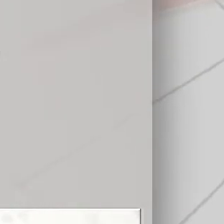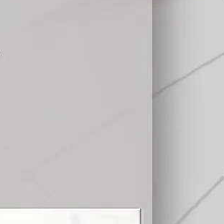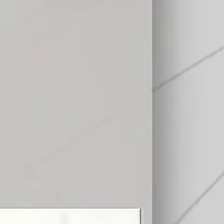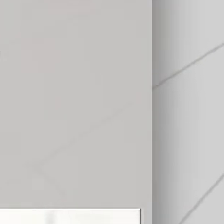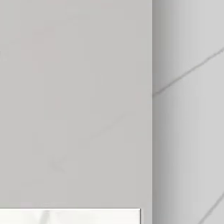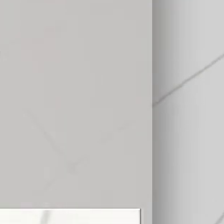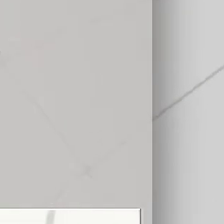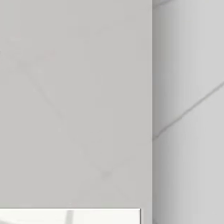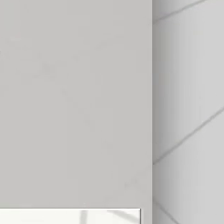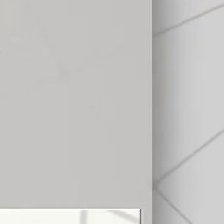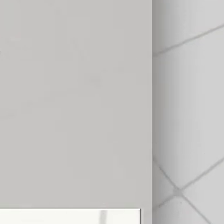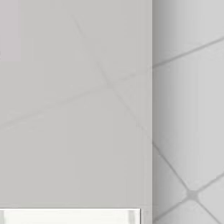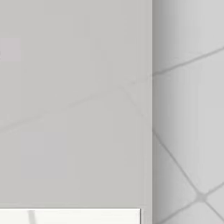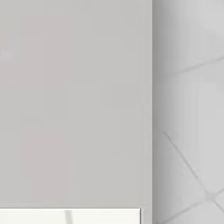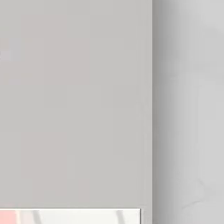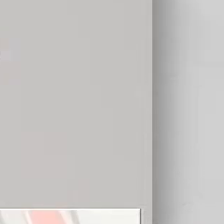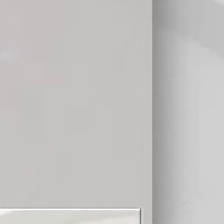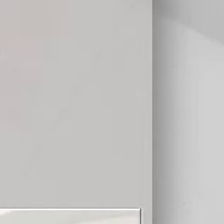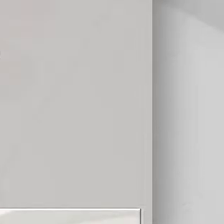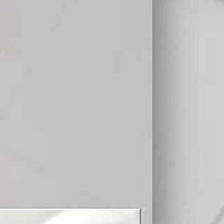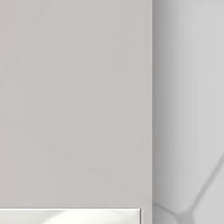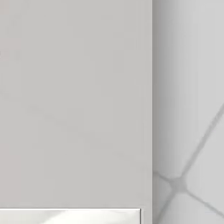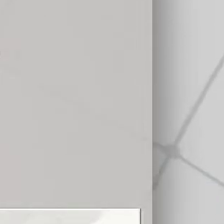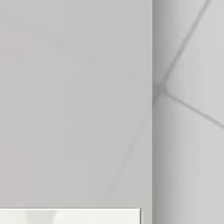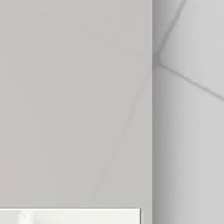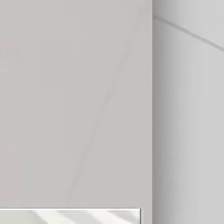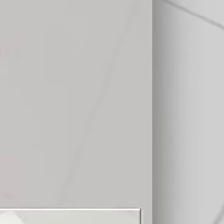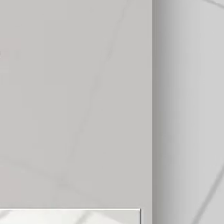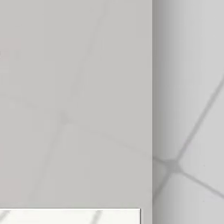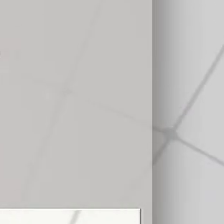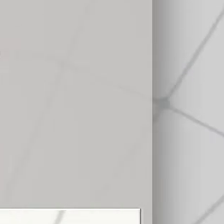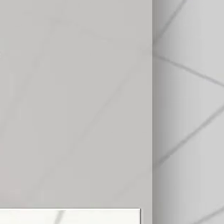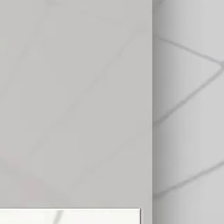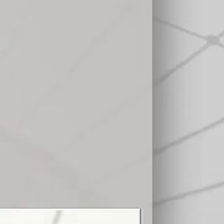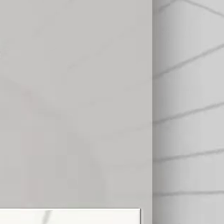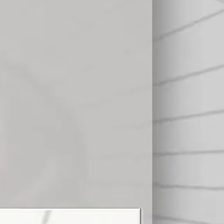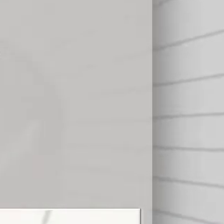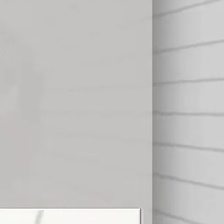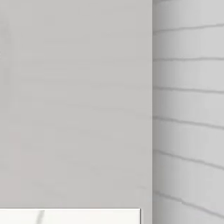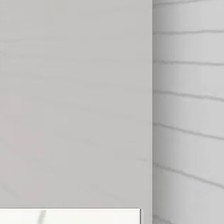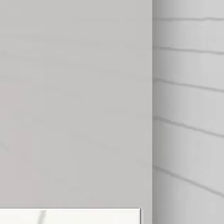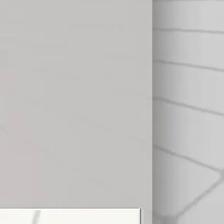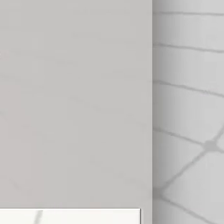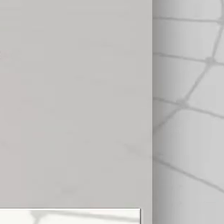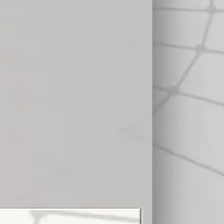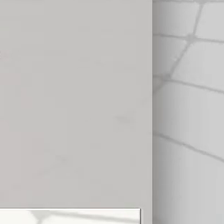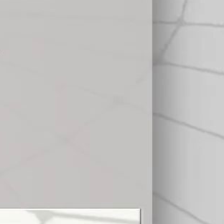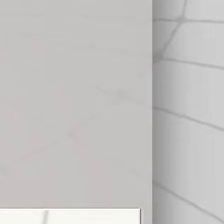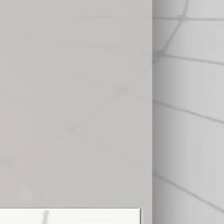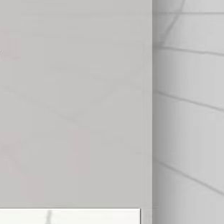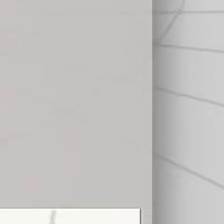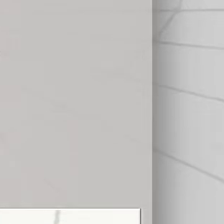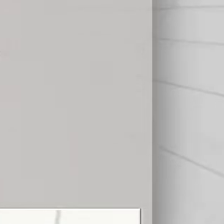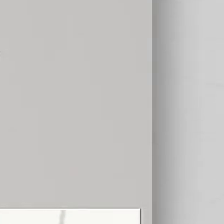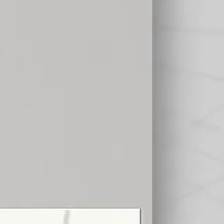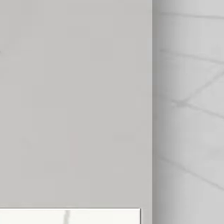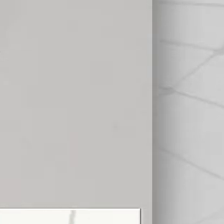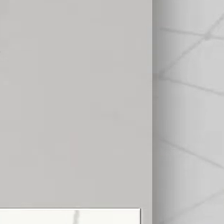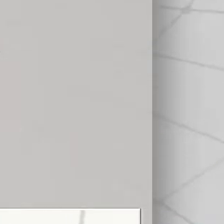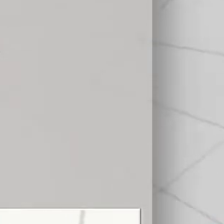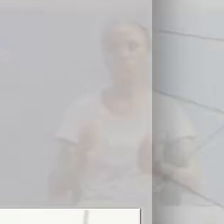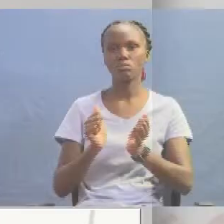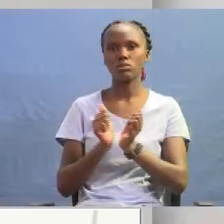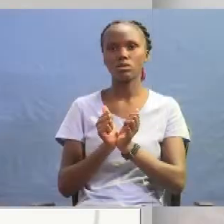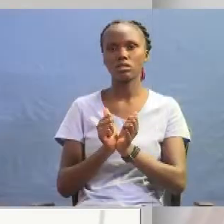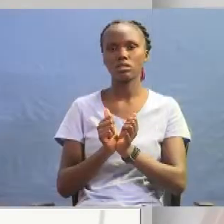terror. Now, penalties for terrorist act: a person who commits a terrorist act can be